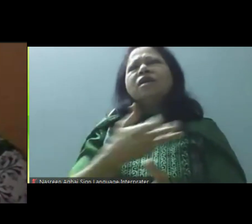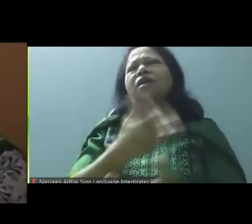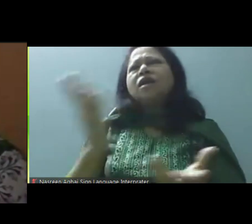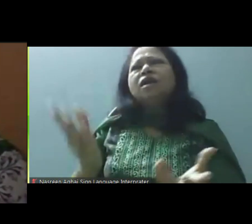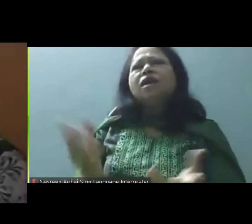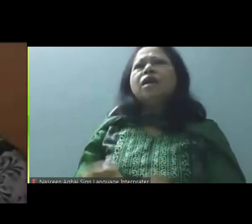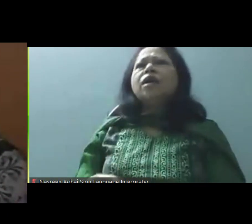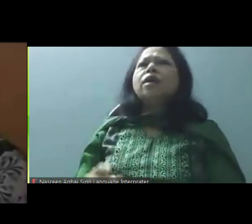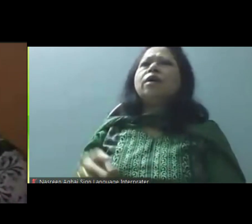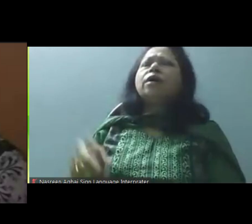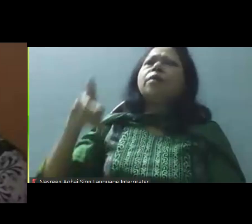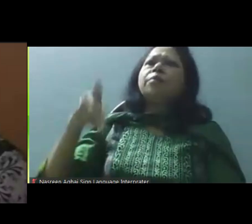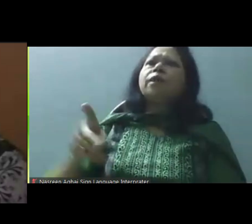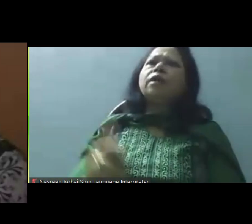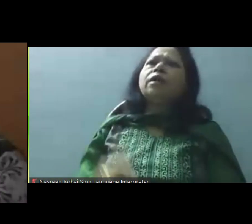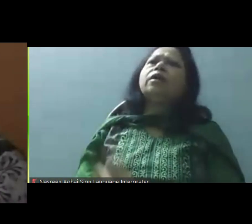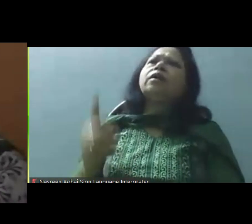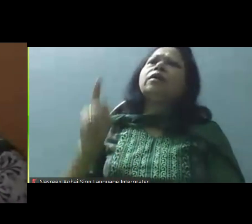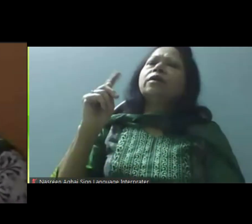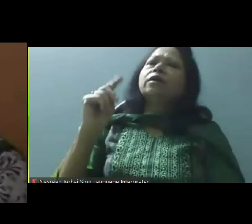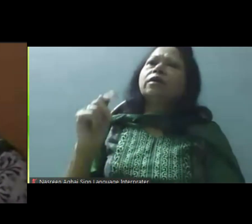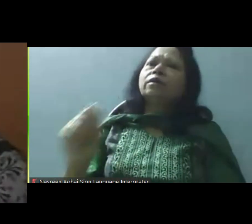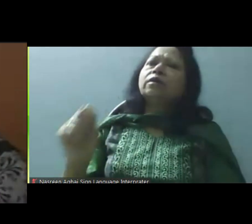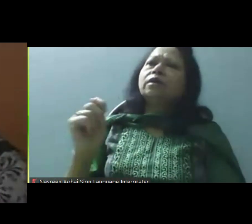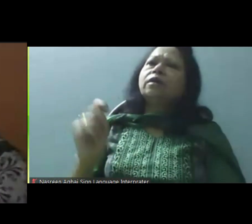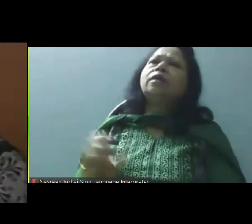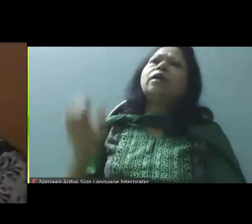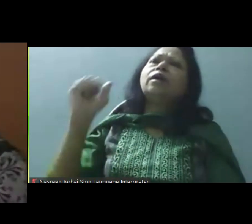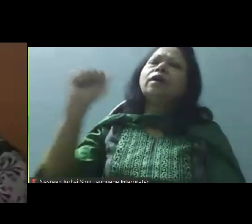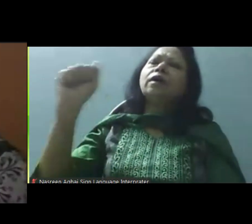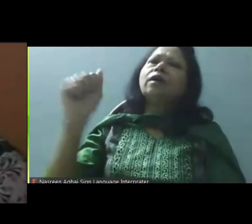PTA provide us many